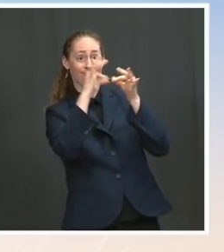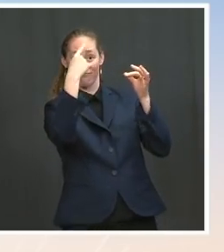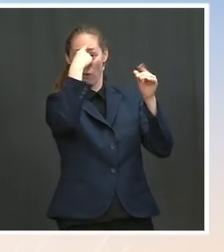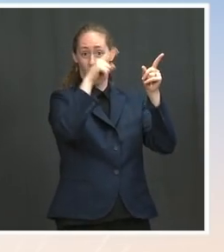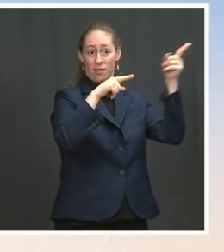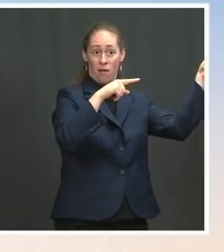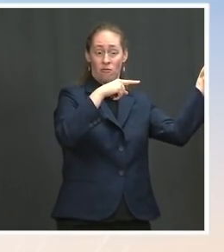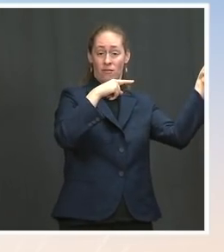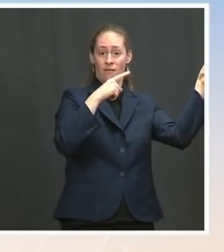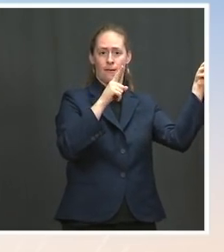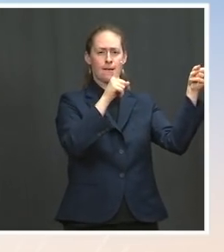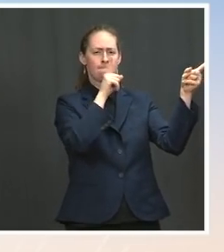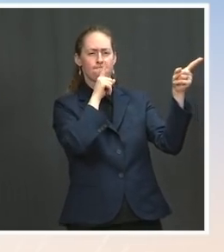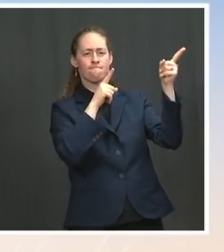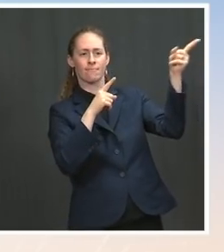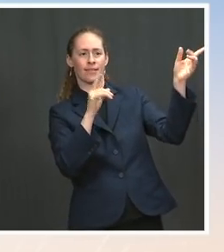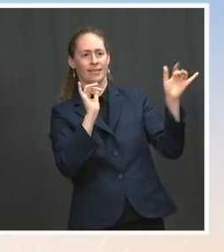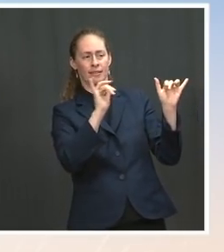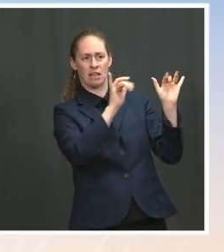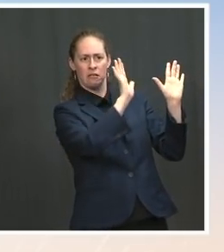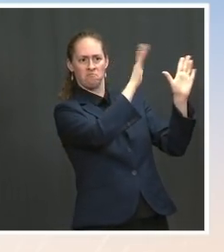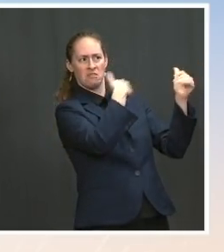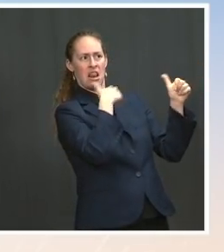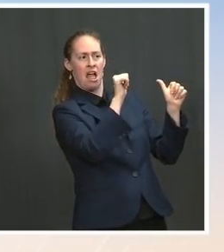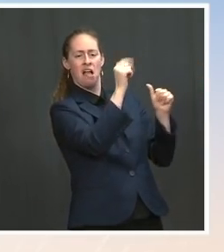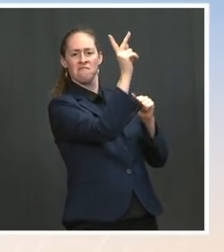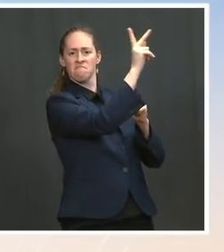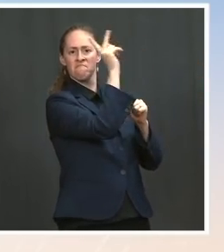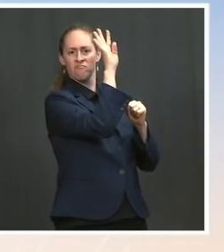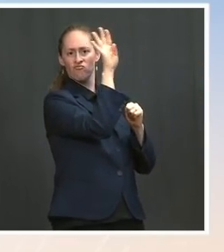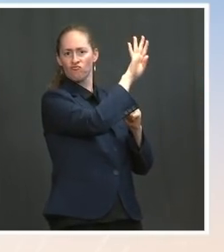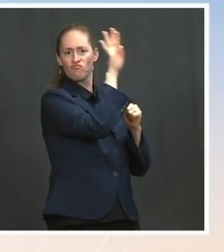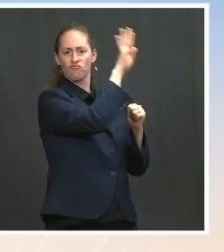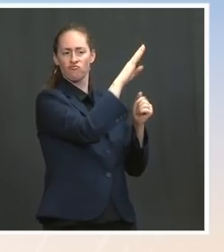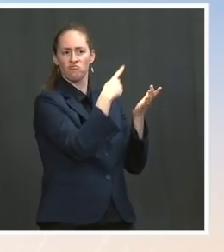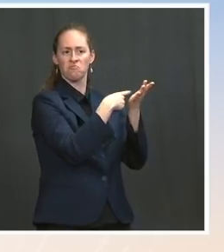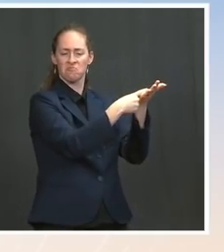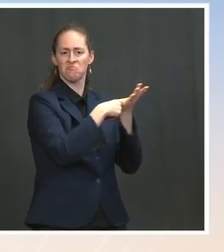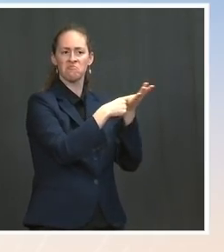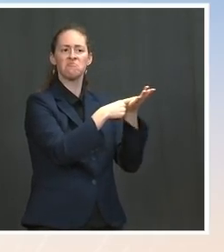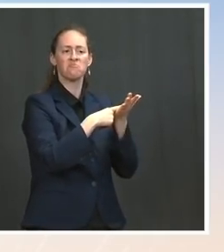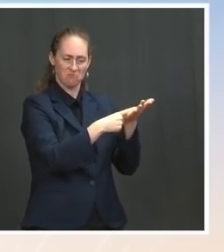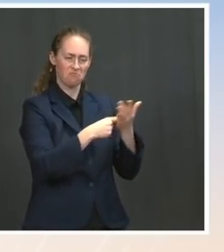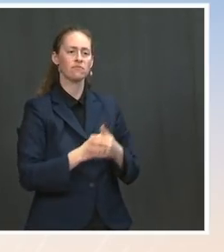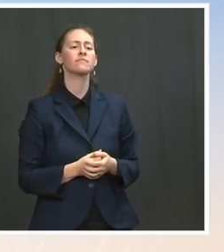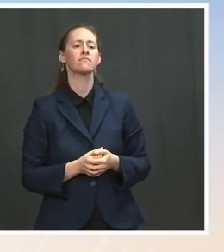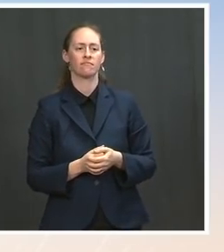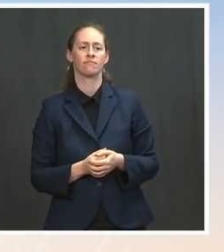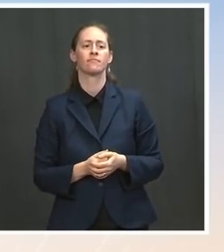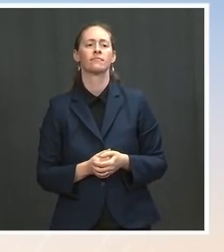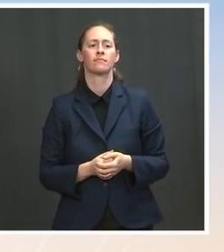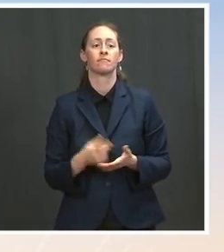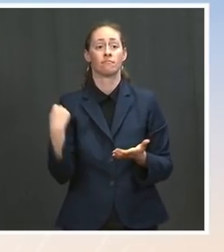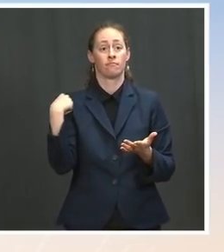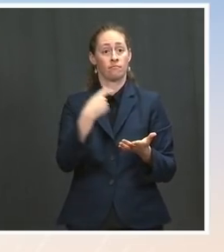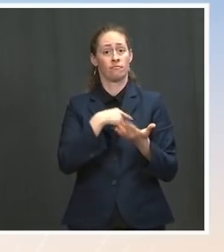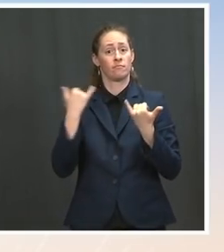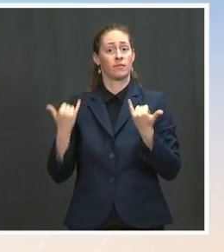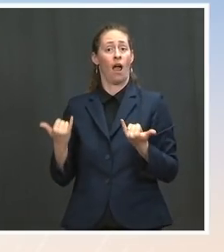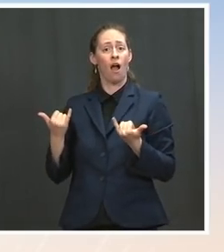you that we are raising this through highest levels of the U.S. government. It will be a topic of discussion and